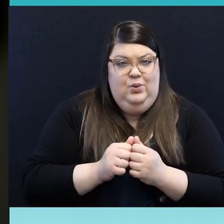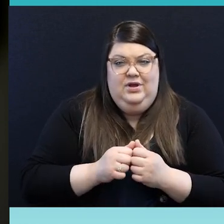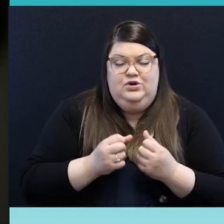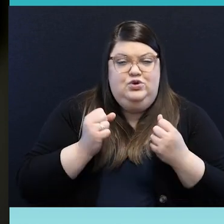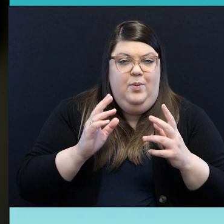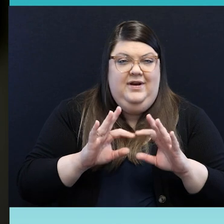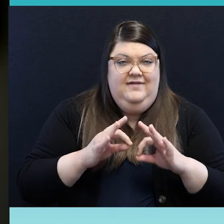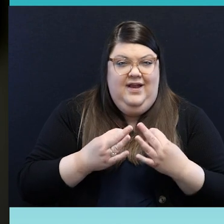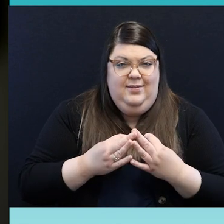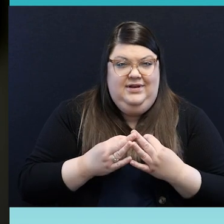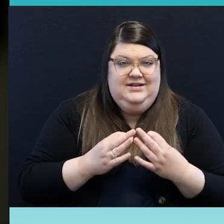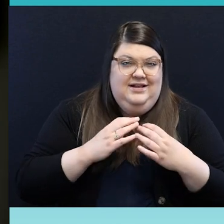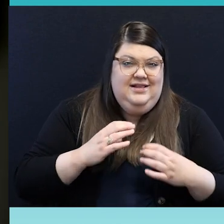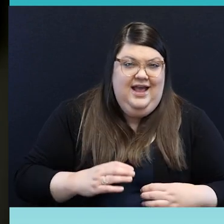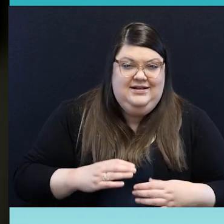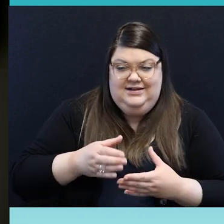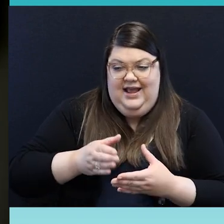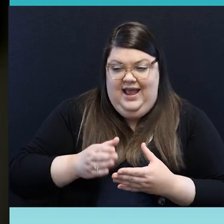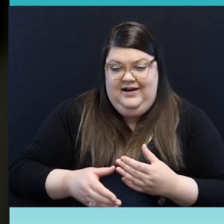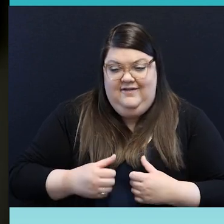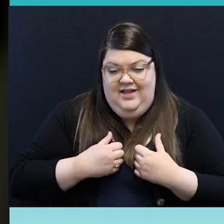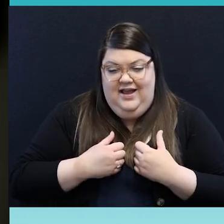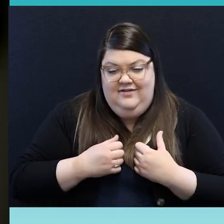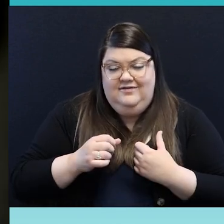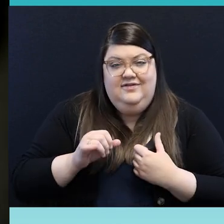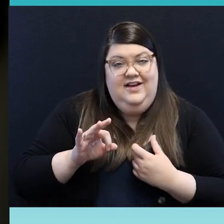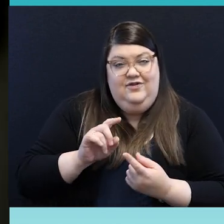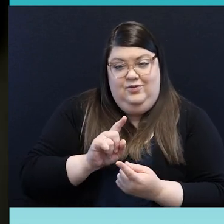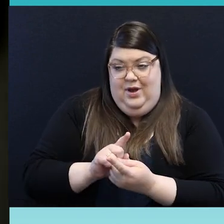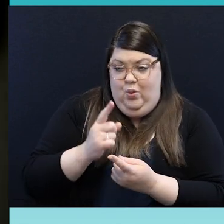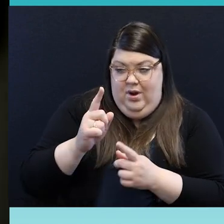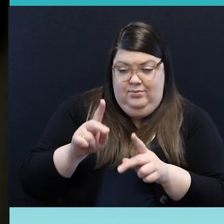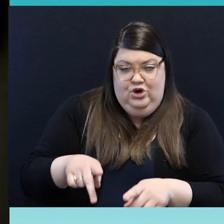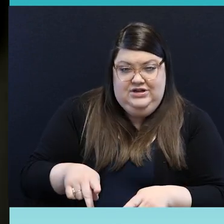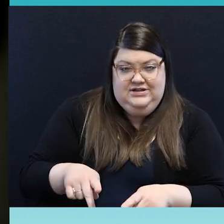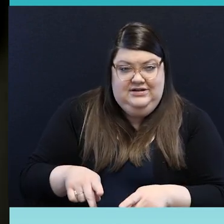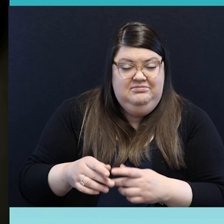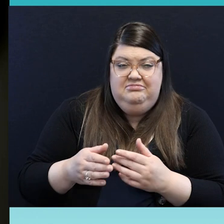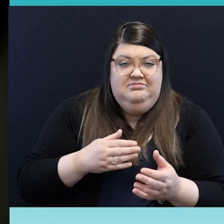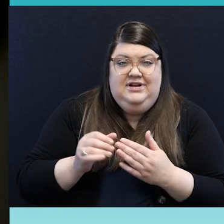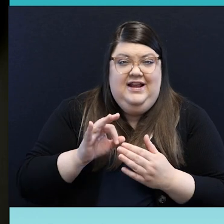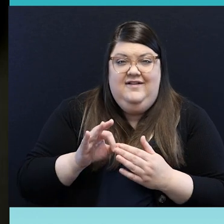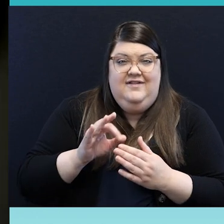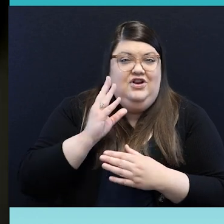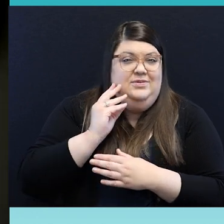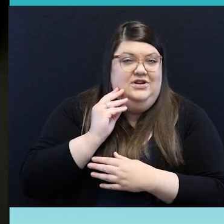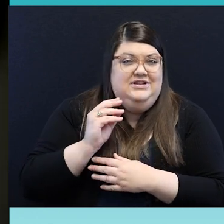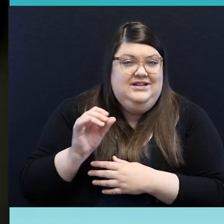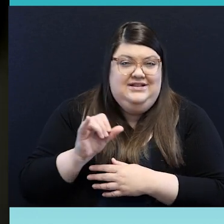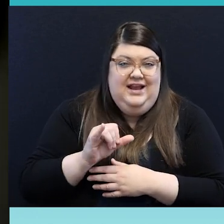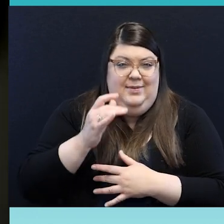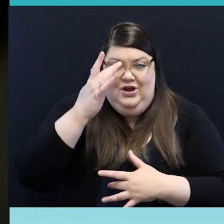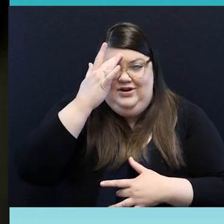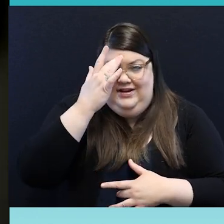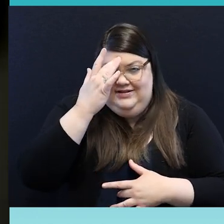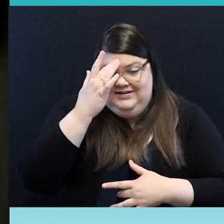at end of life, that when you have met one person, no matter if they're experiencing the same illness that ends their life, you have